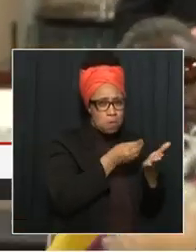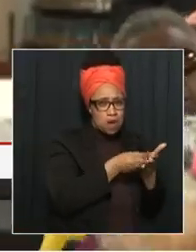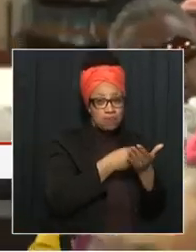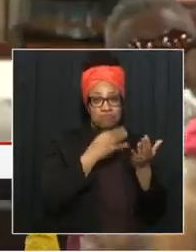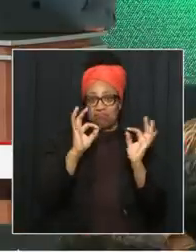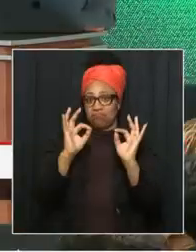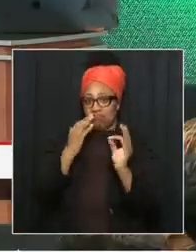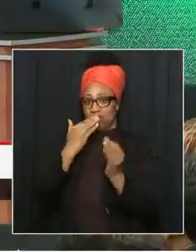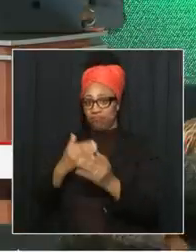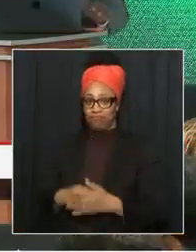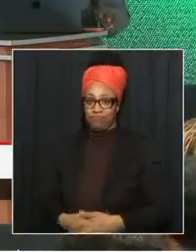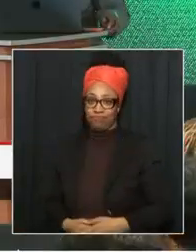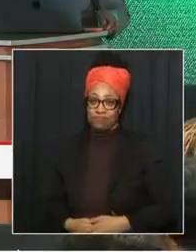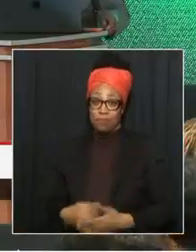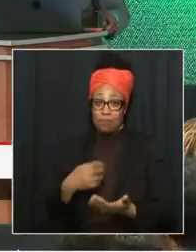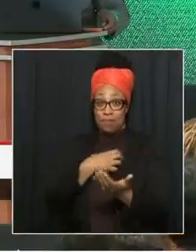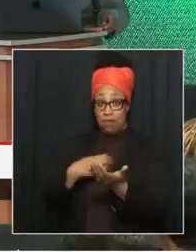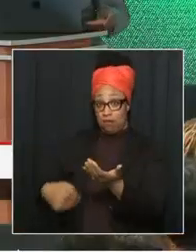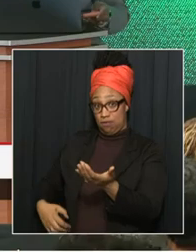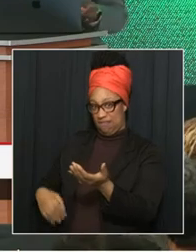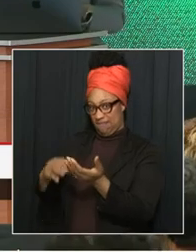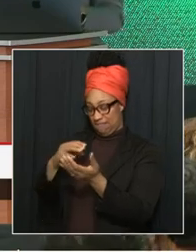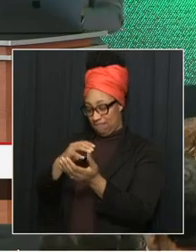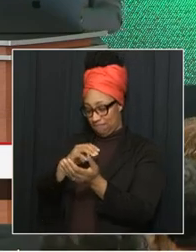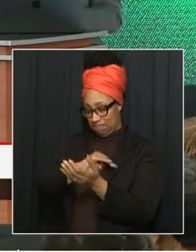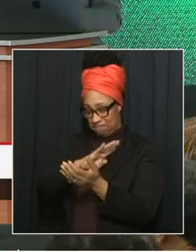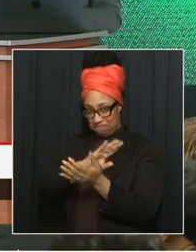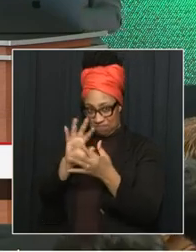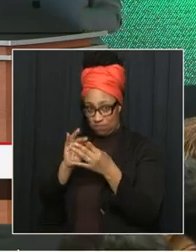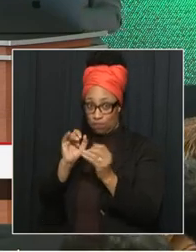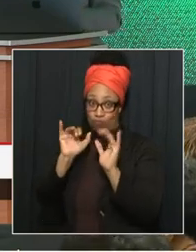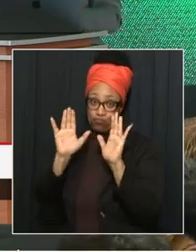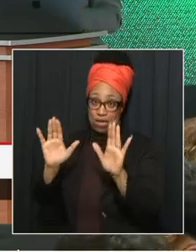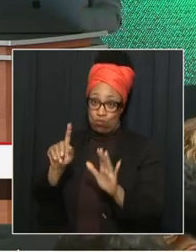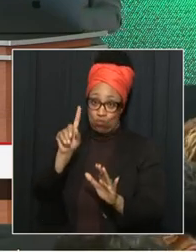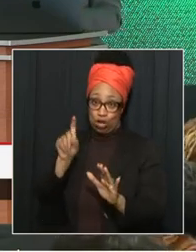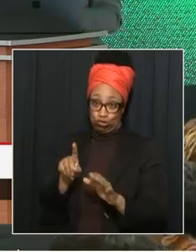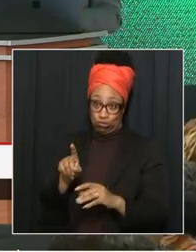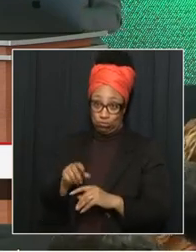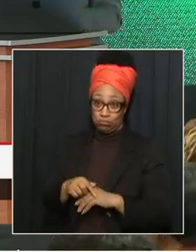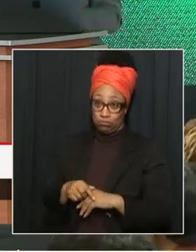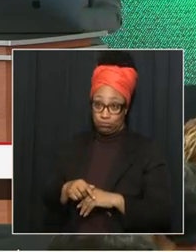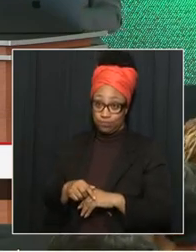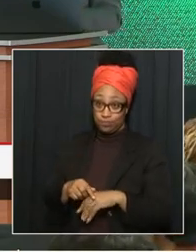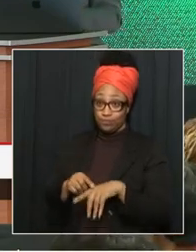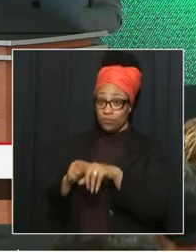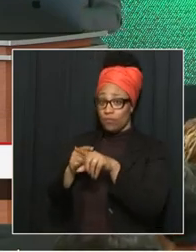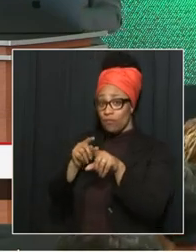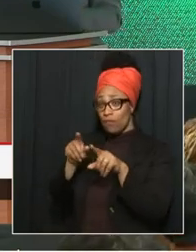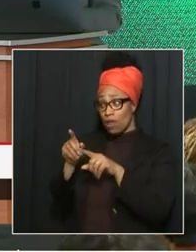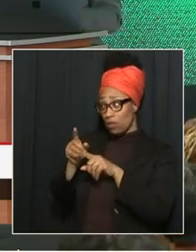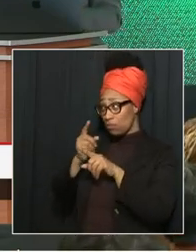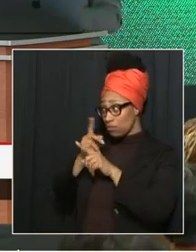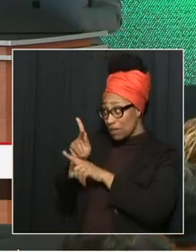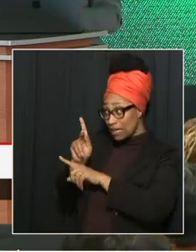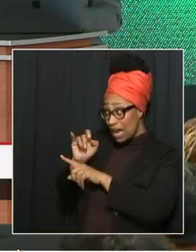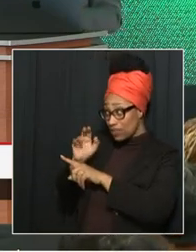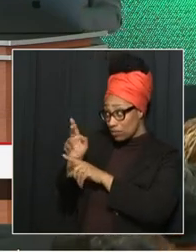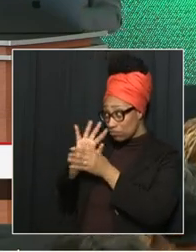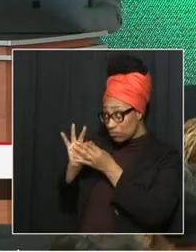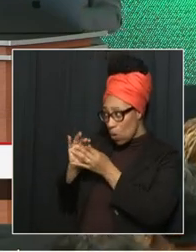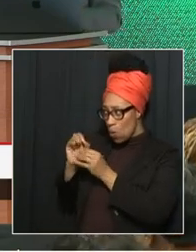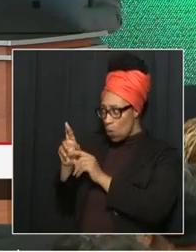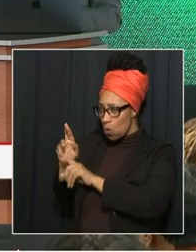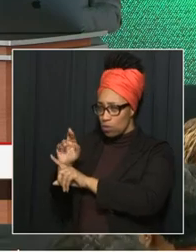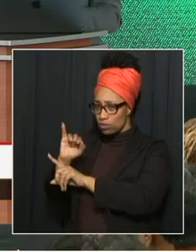me ask Kevin or Jenny to start, and I will add. Thank you. I'm going to go in chronological order